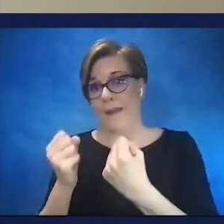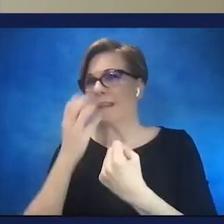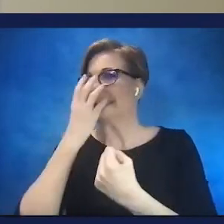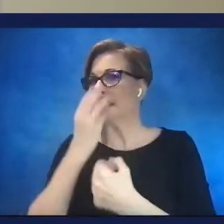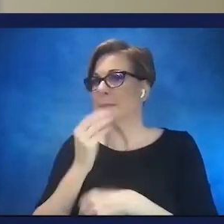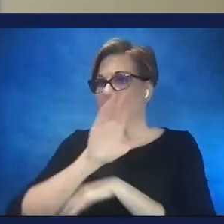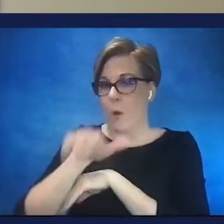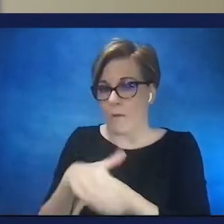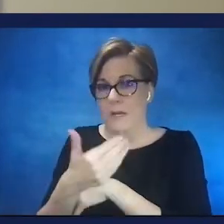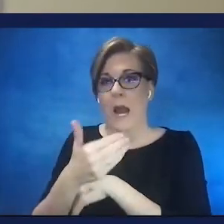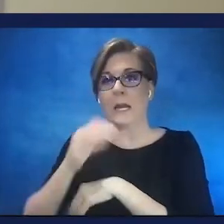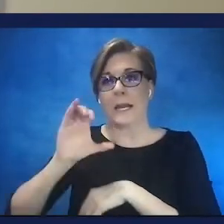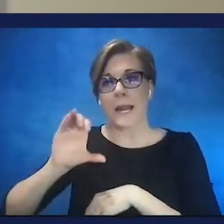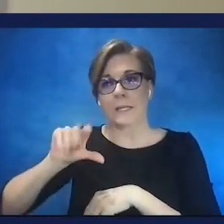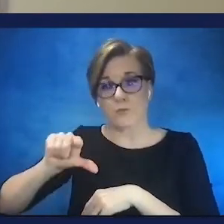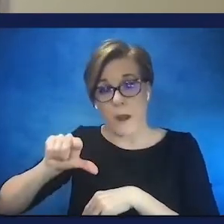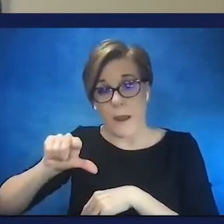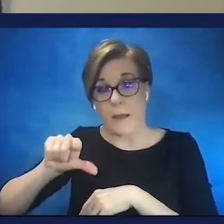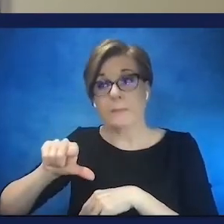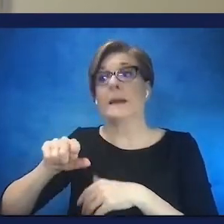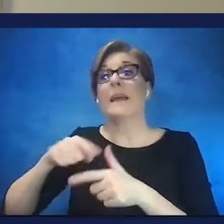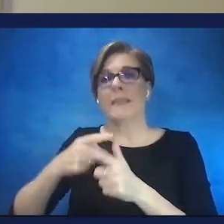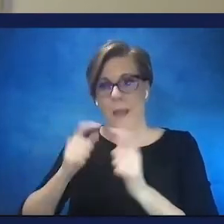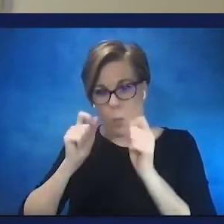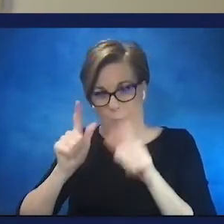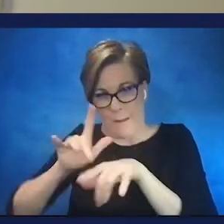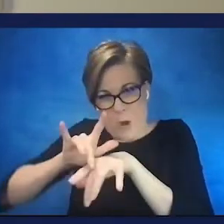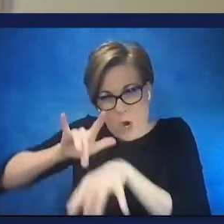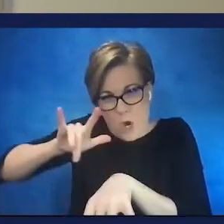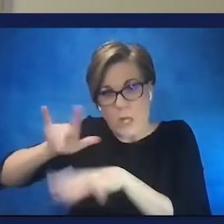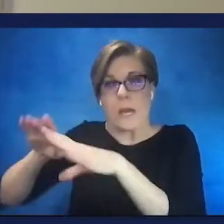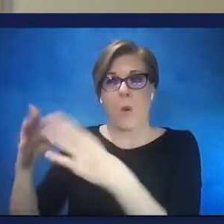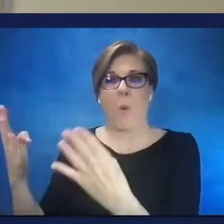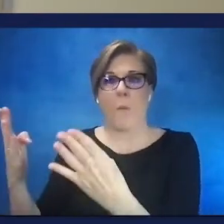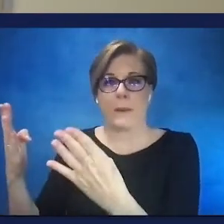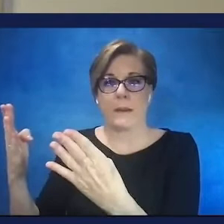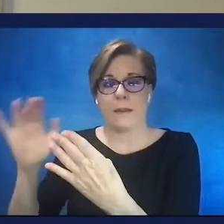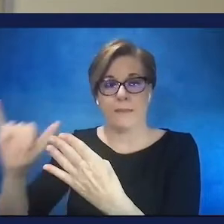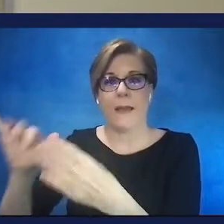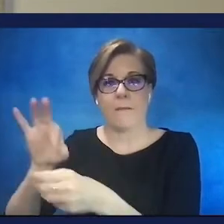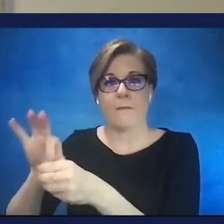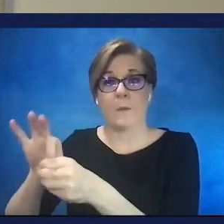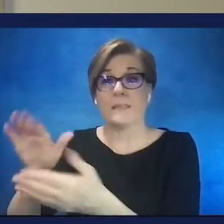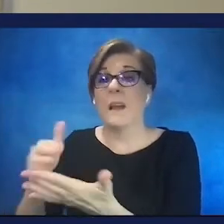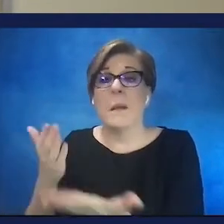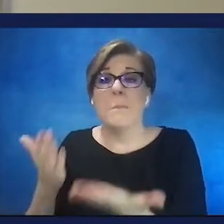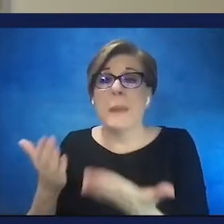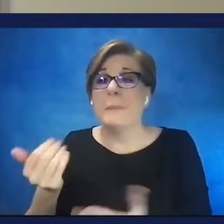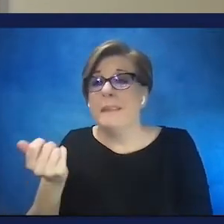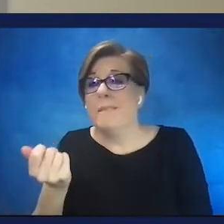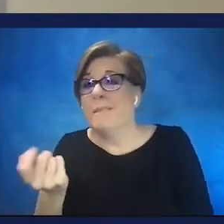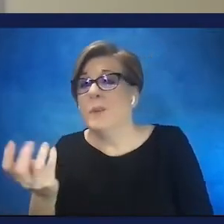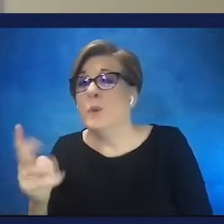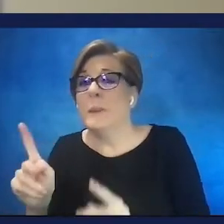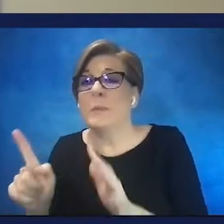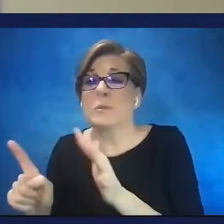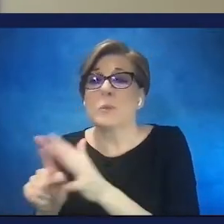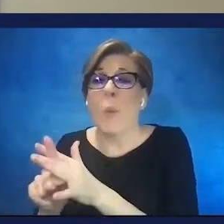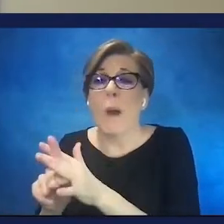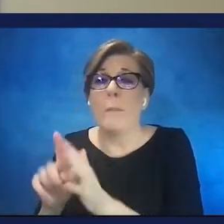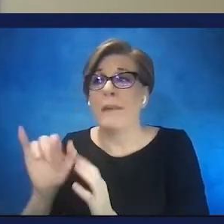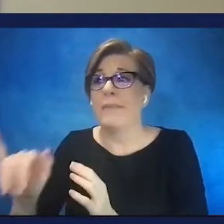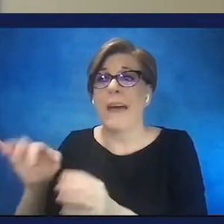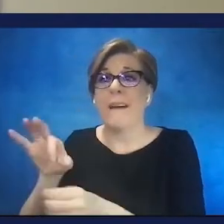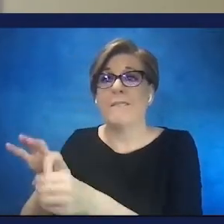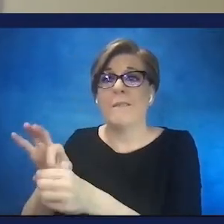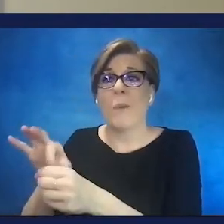in Casa Grande so they can get there very, very early in the morning to open on election day. And there might only be a handful of voters